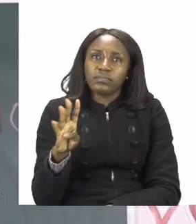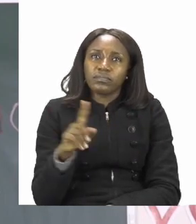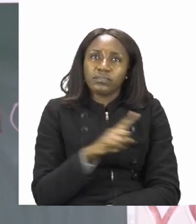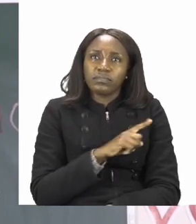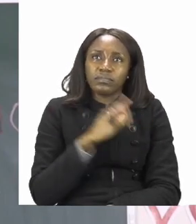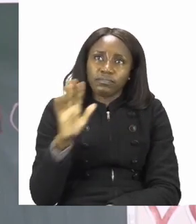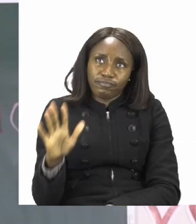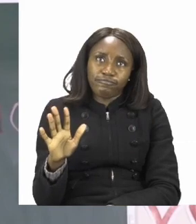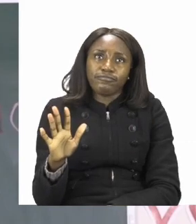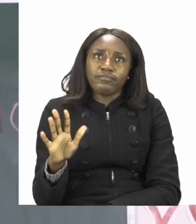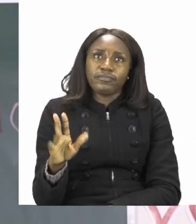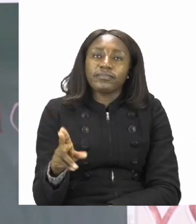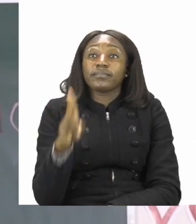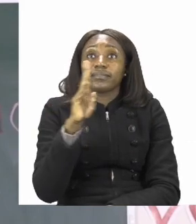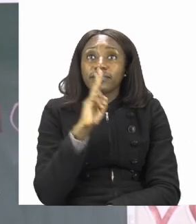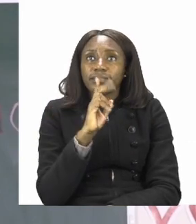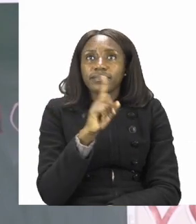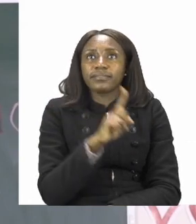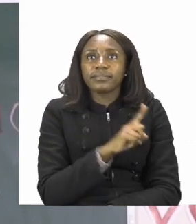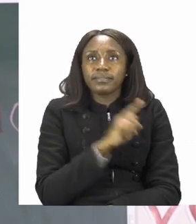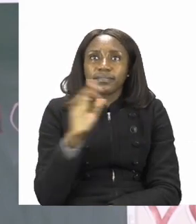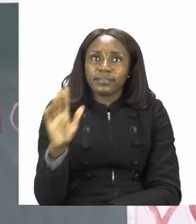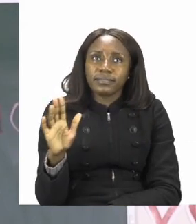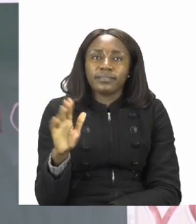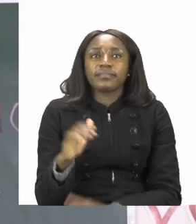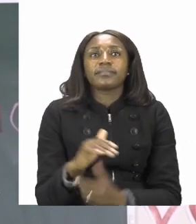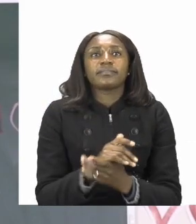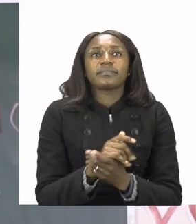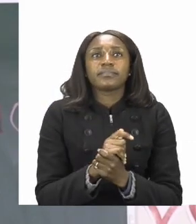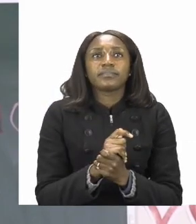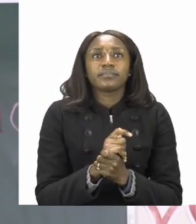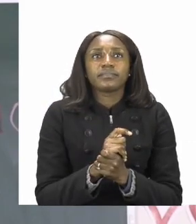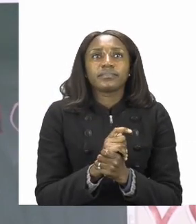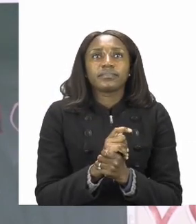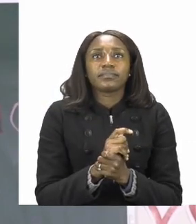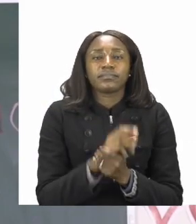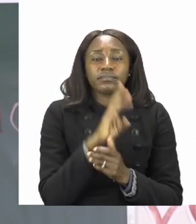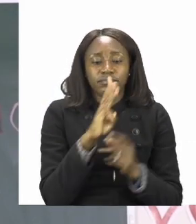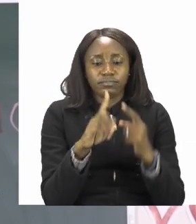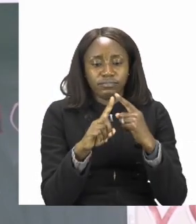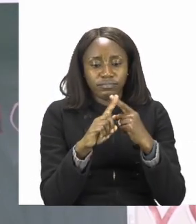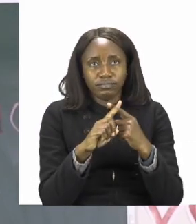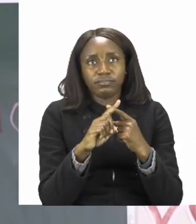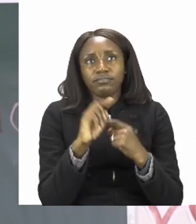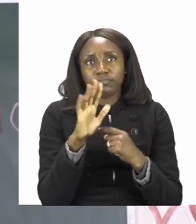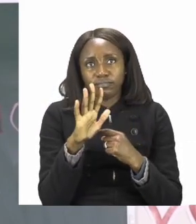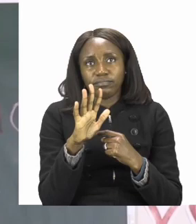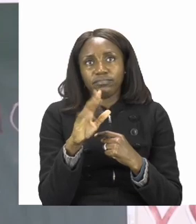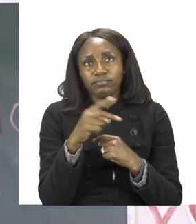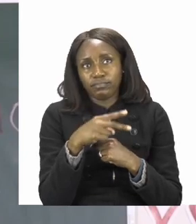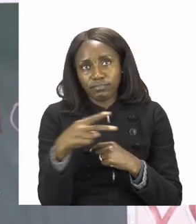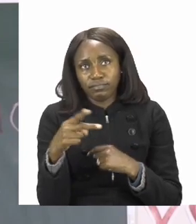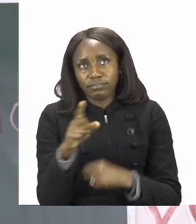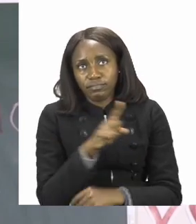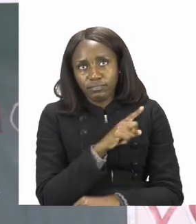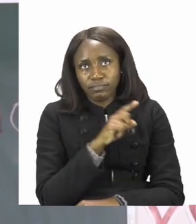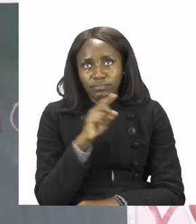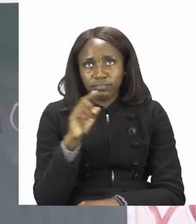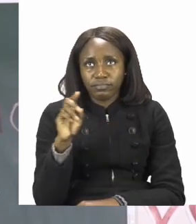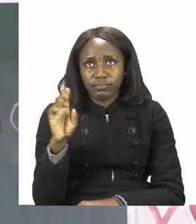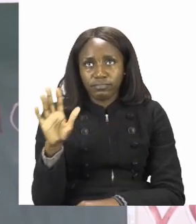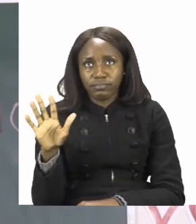14, 15. So our answer when we have 3 sets and each of them has 5